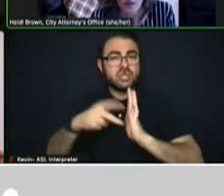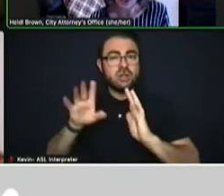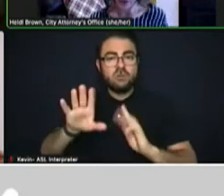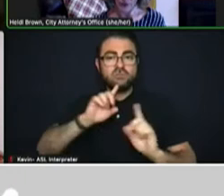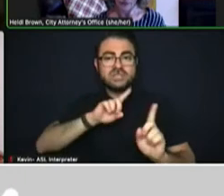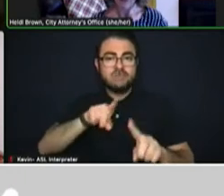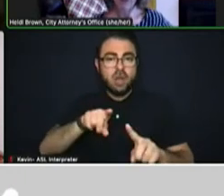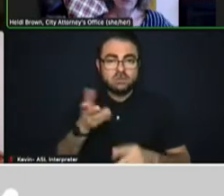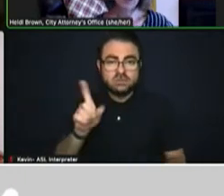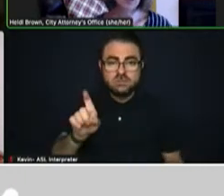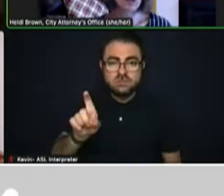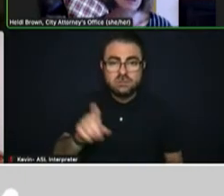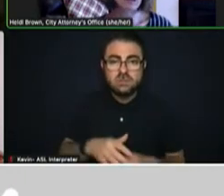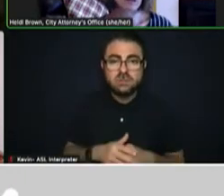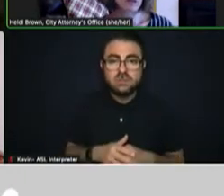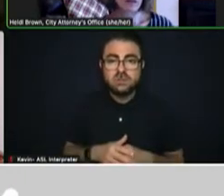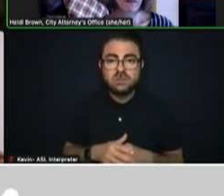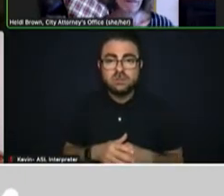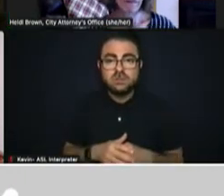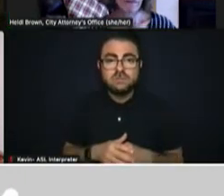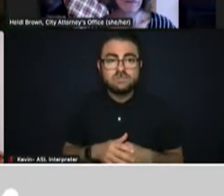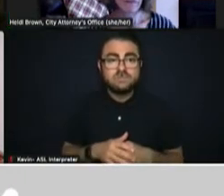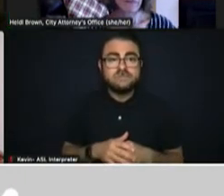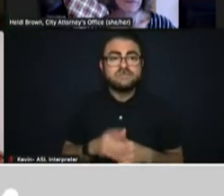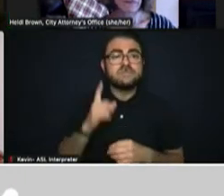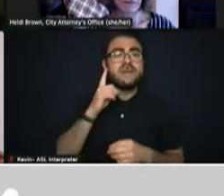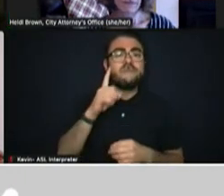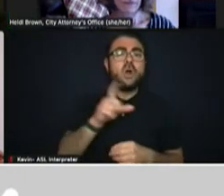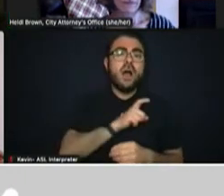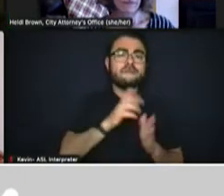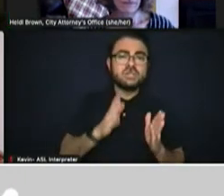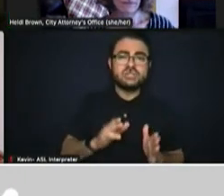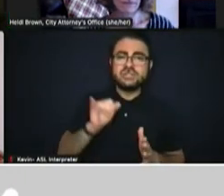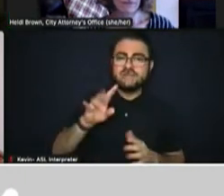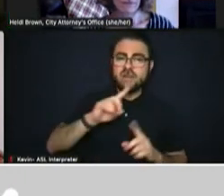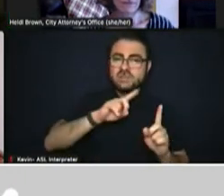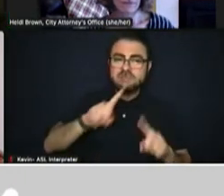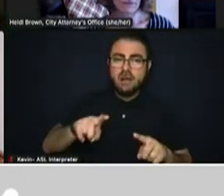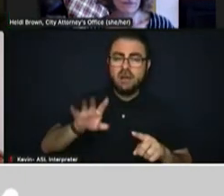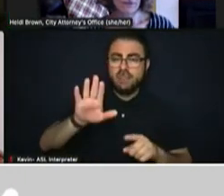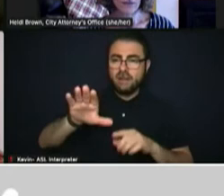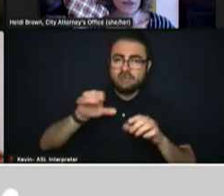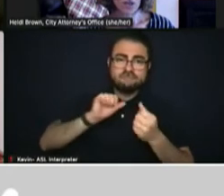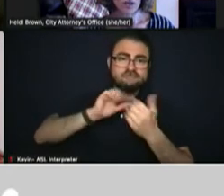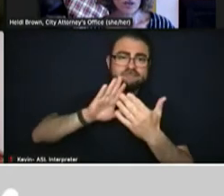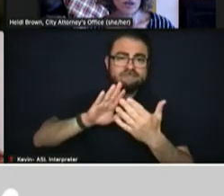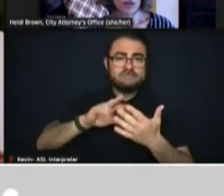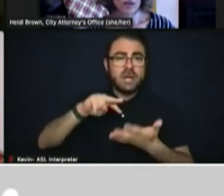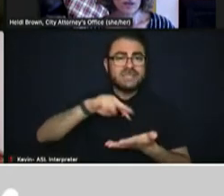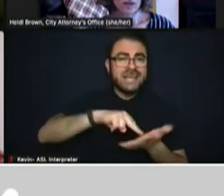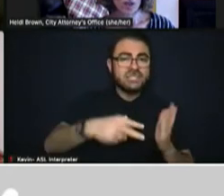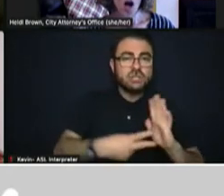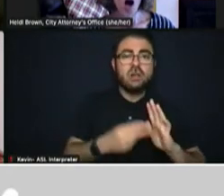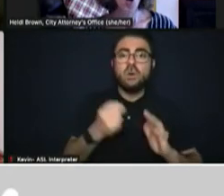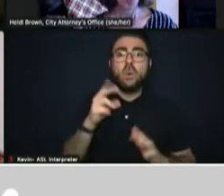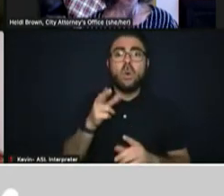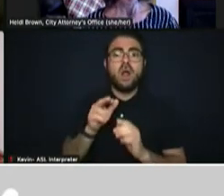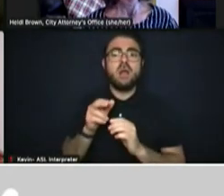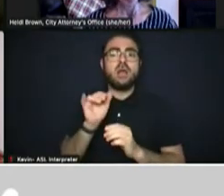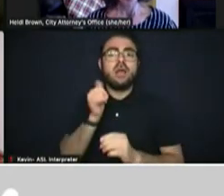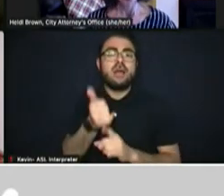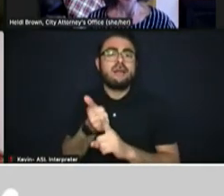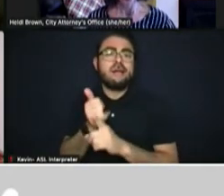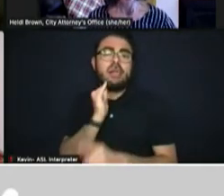If the officer's response is intentional or if it was just a mistake that he made,